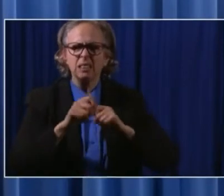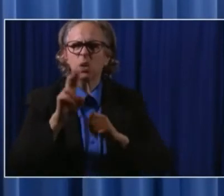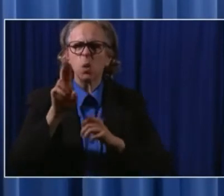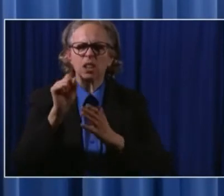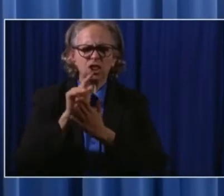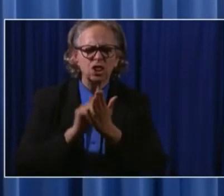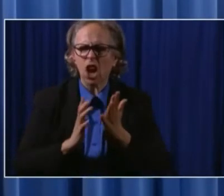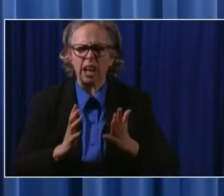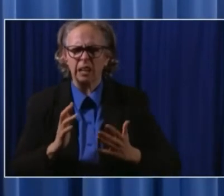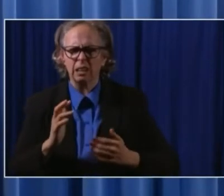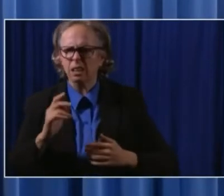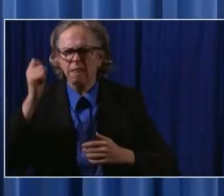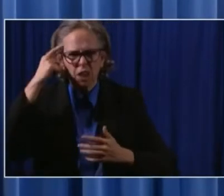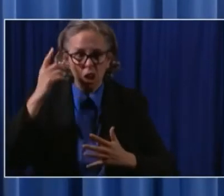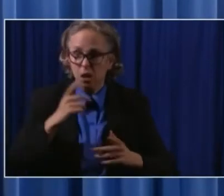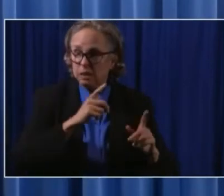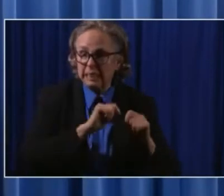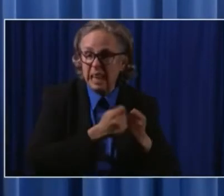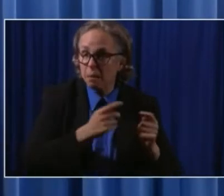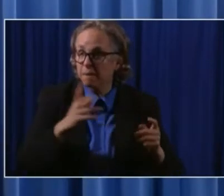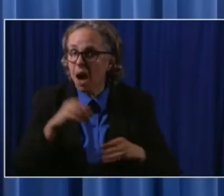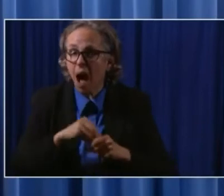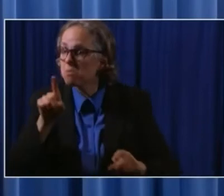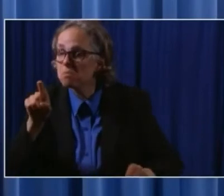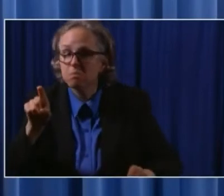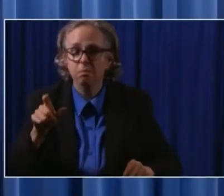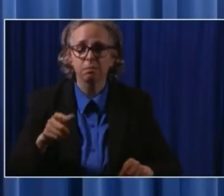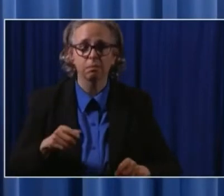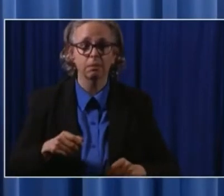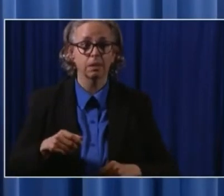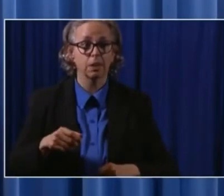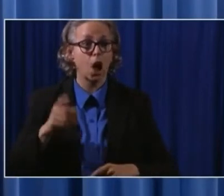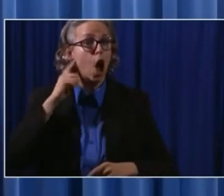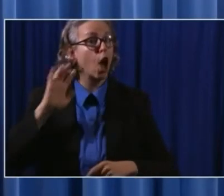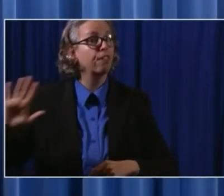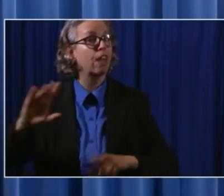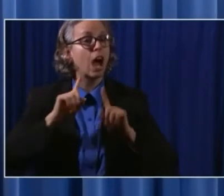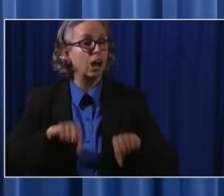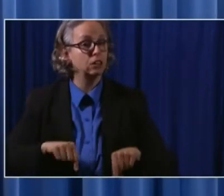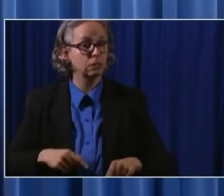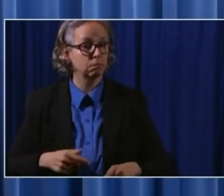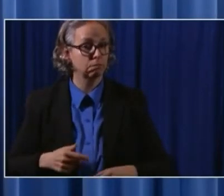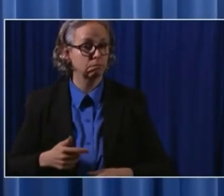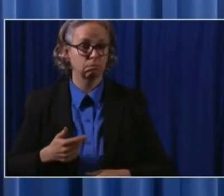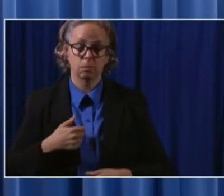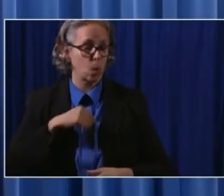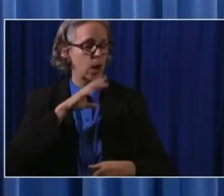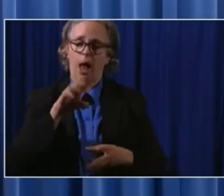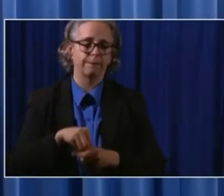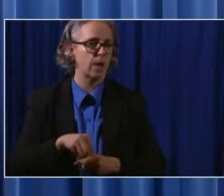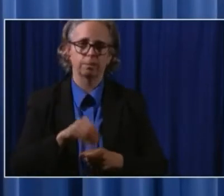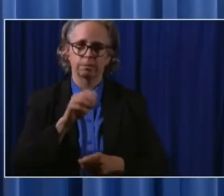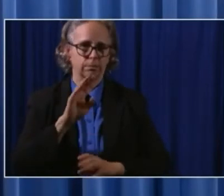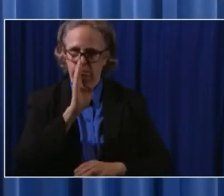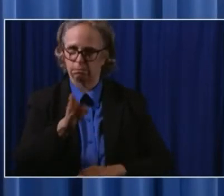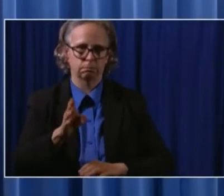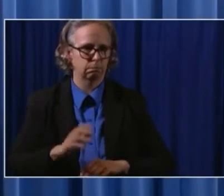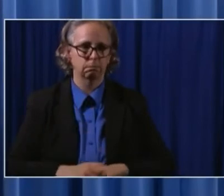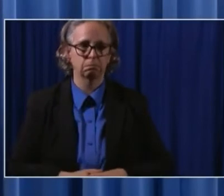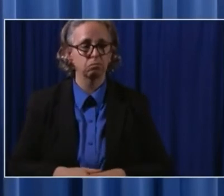by what his answer was. So, we don't have any involvement in this. We didn't know anything about the